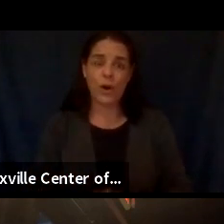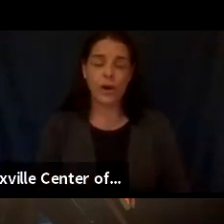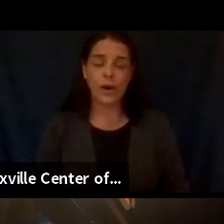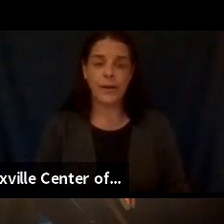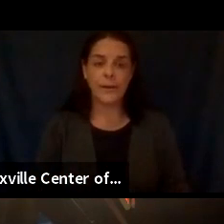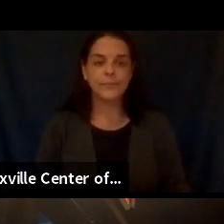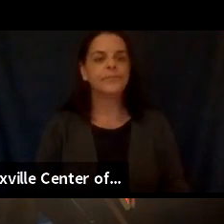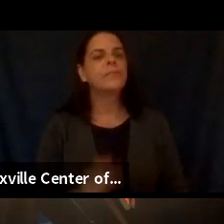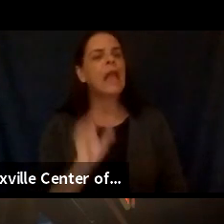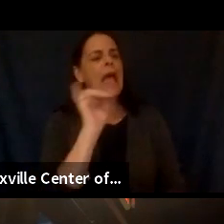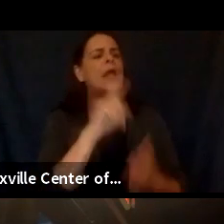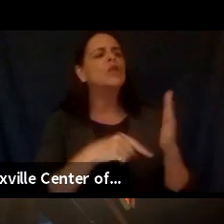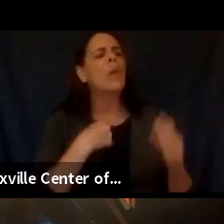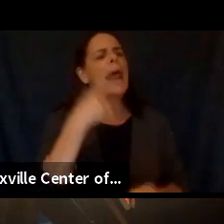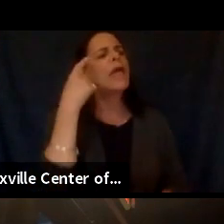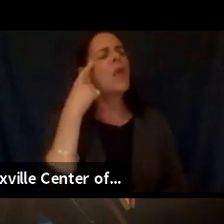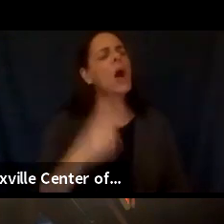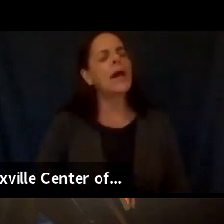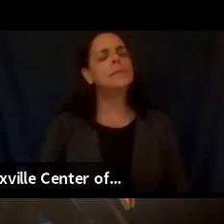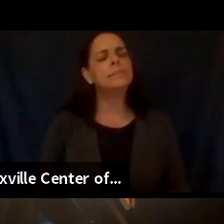That's what I thought.